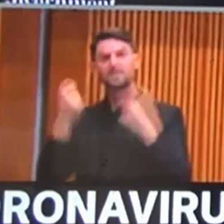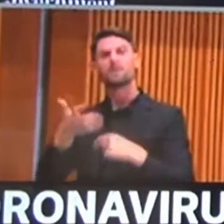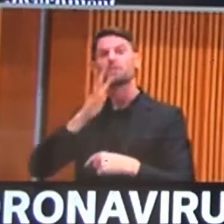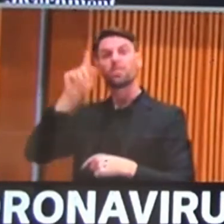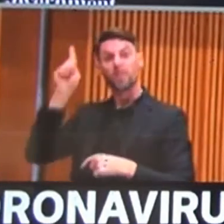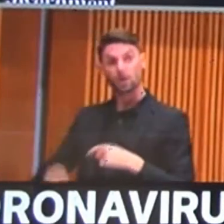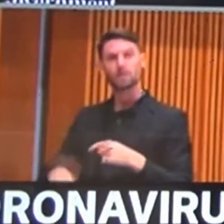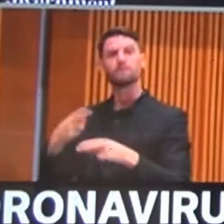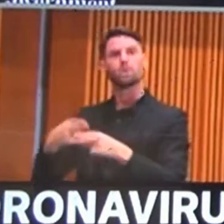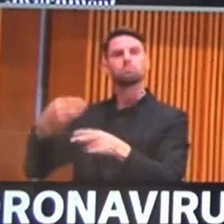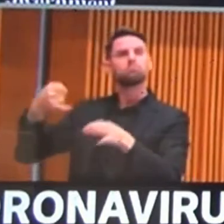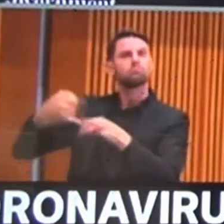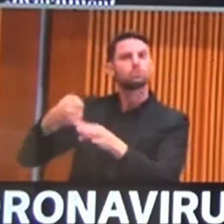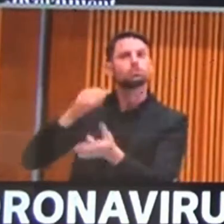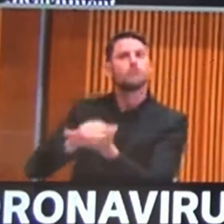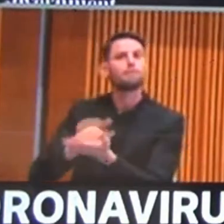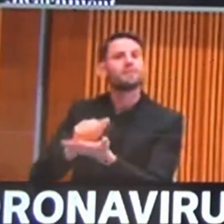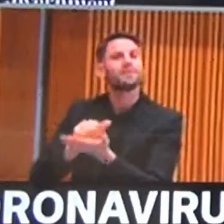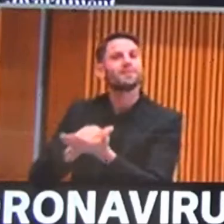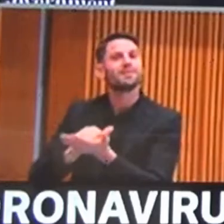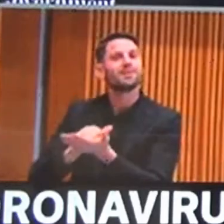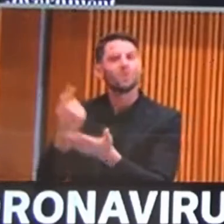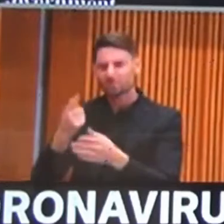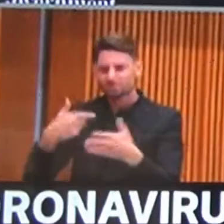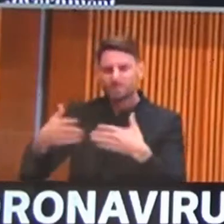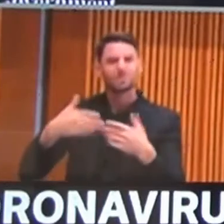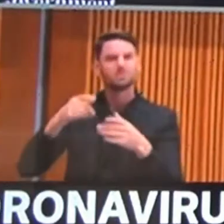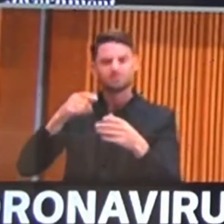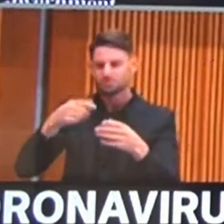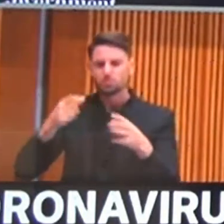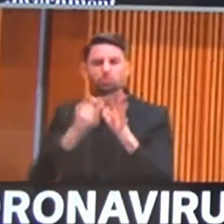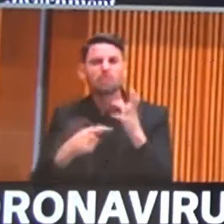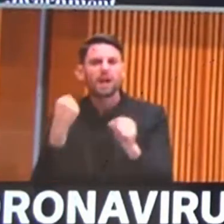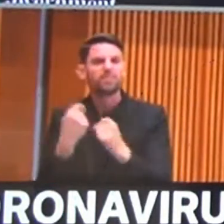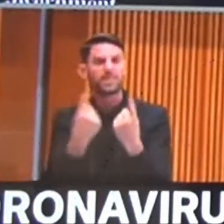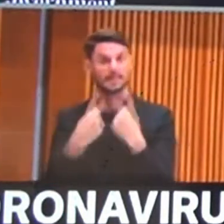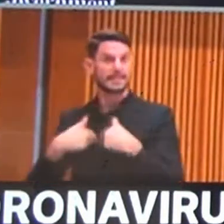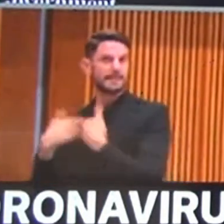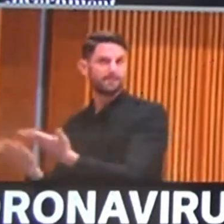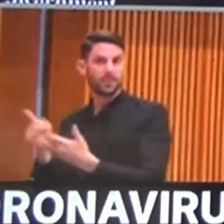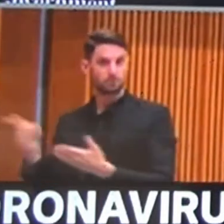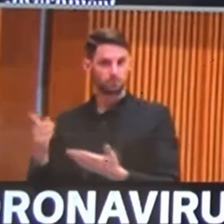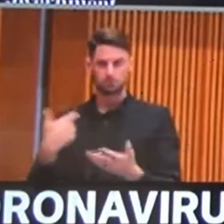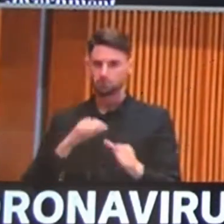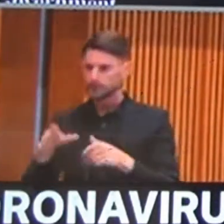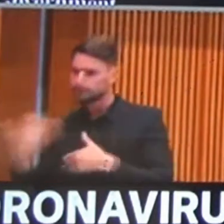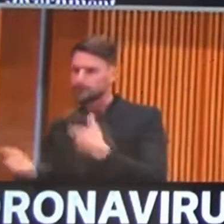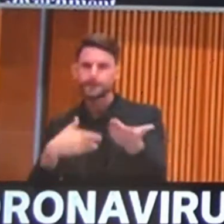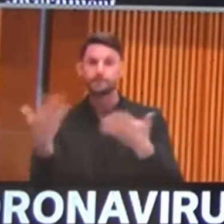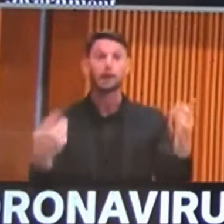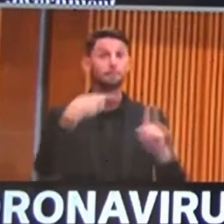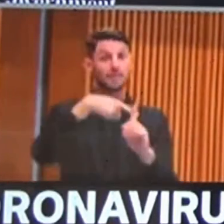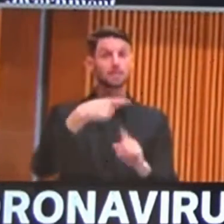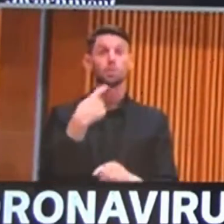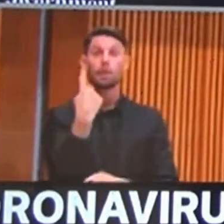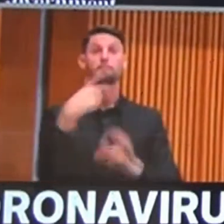our pharmacies and pharmacy workers for the use of the healthcare workers. In addition, 1.7